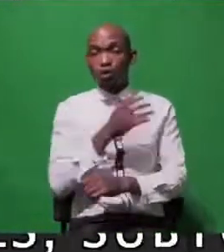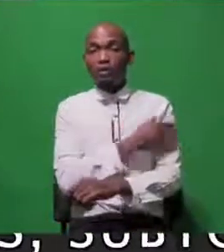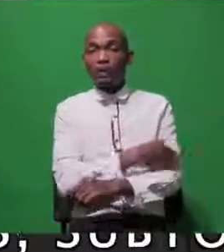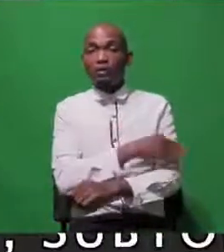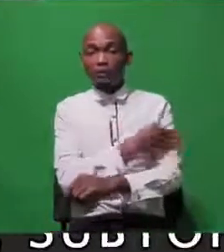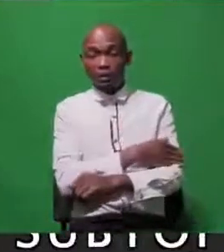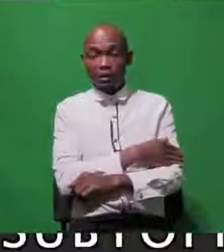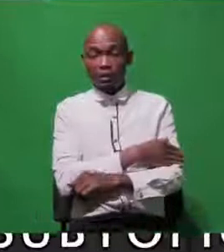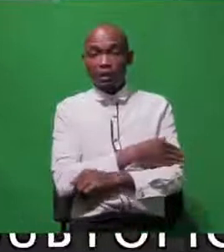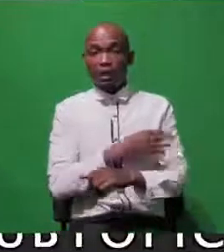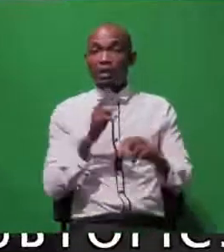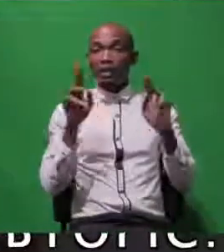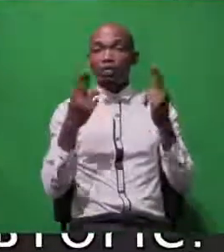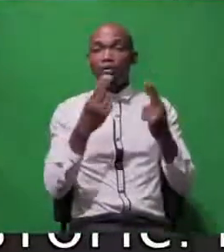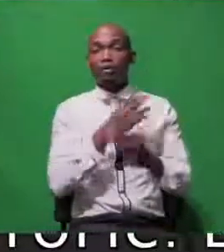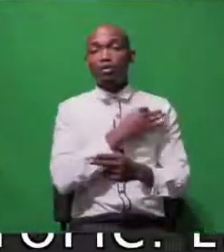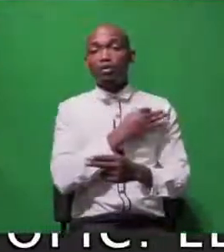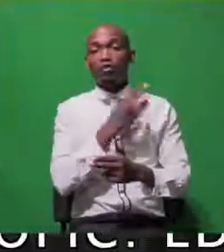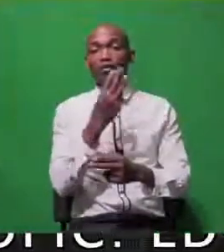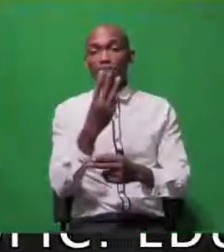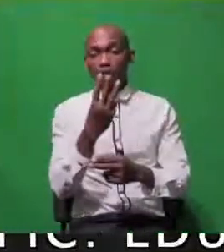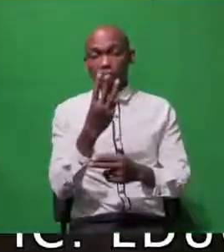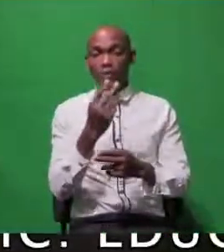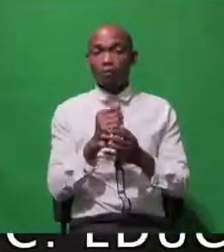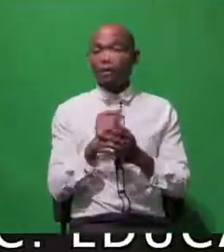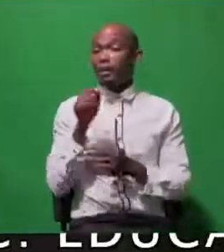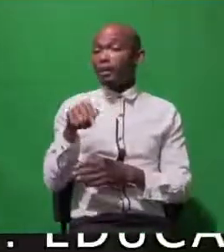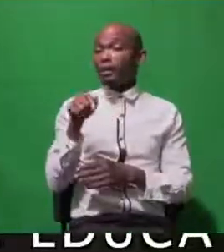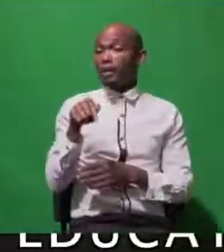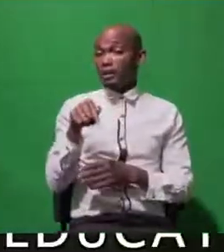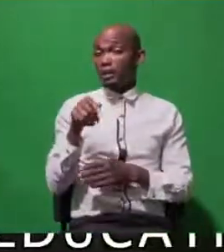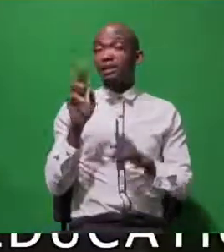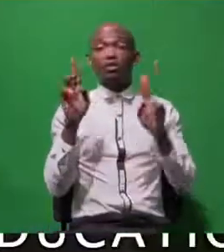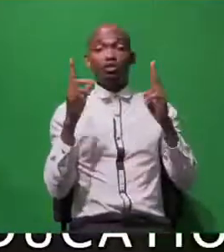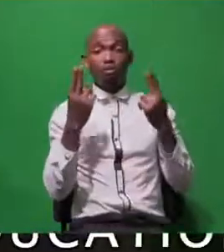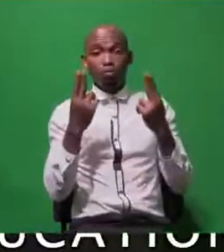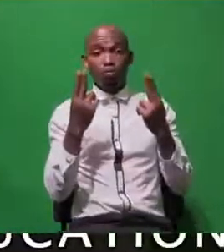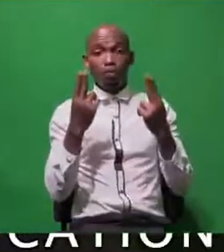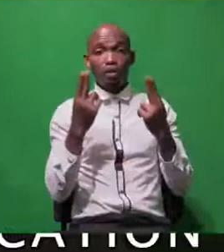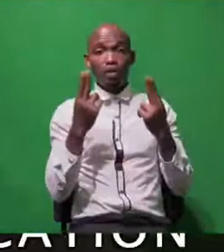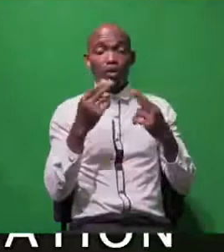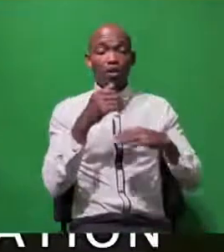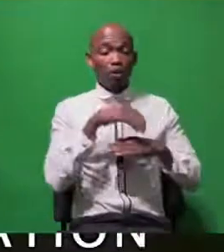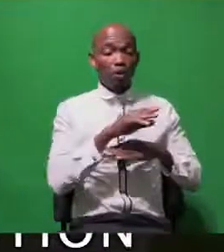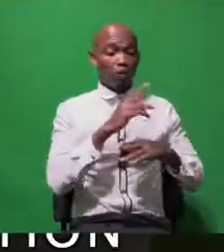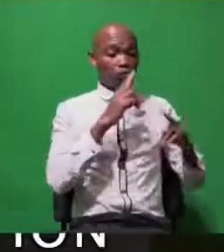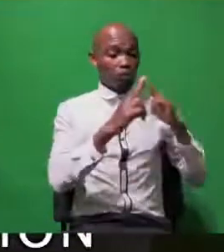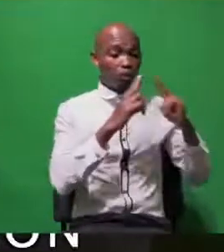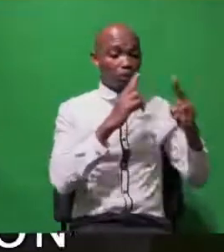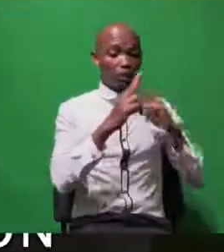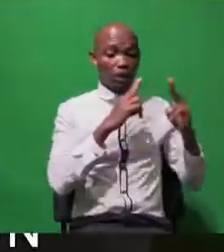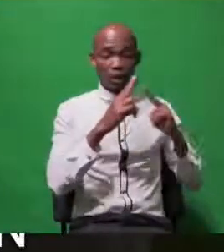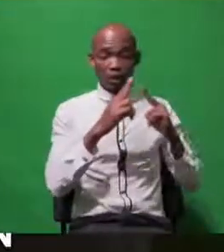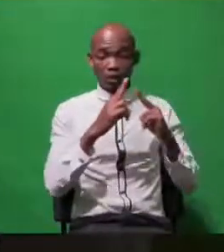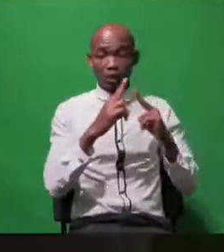in Form 3. In this topic, we are going to discuss